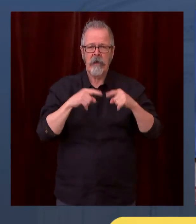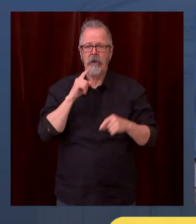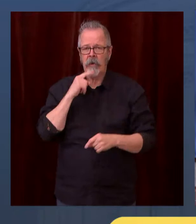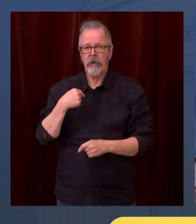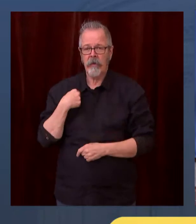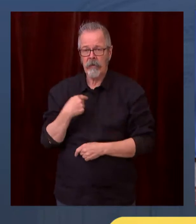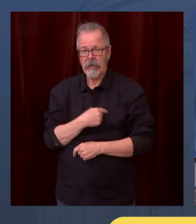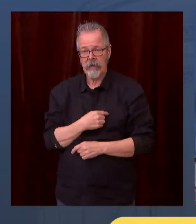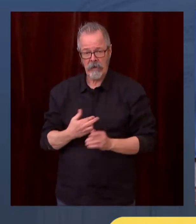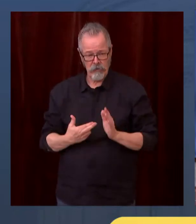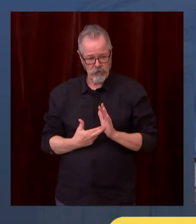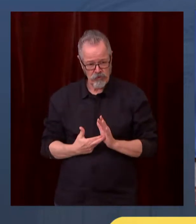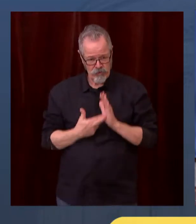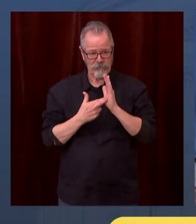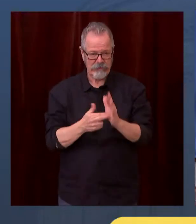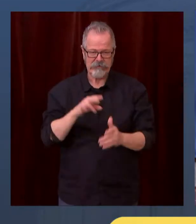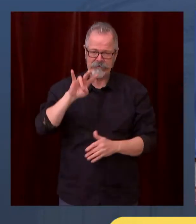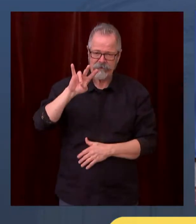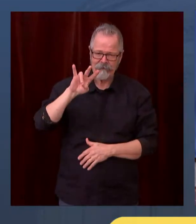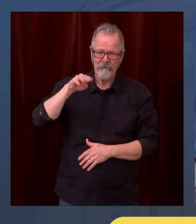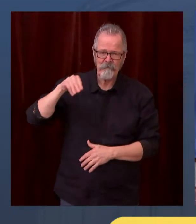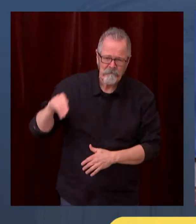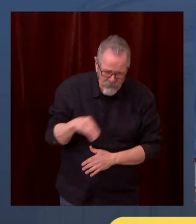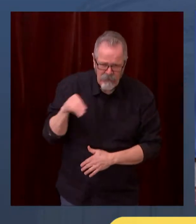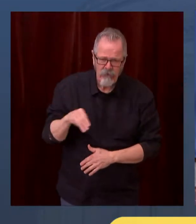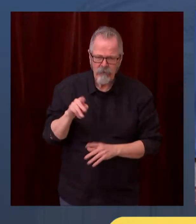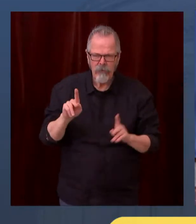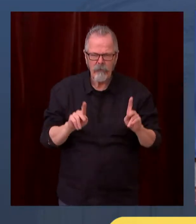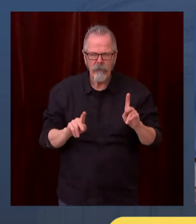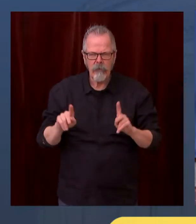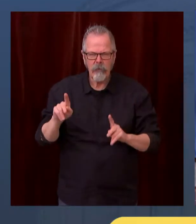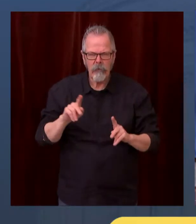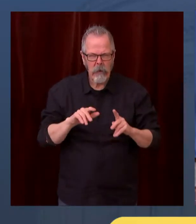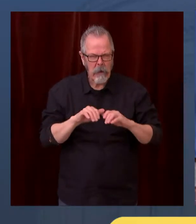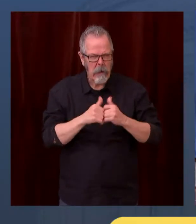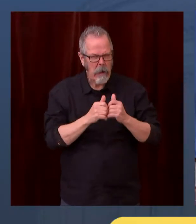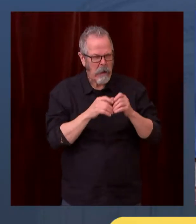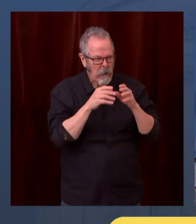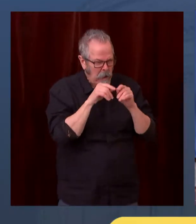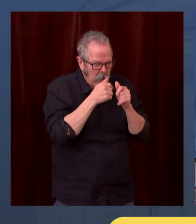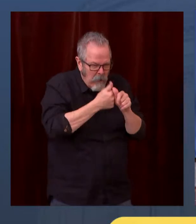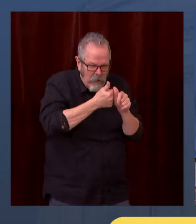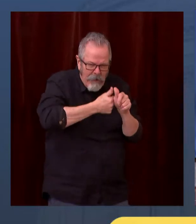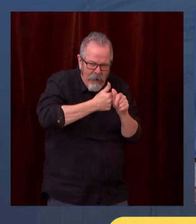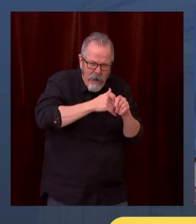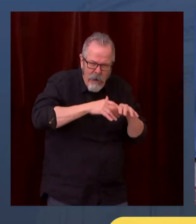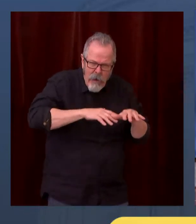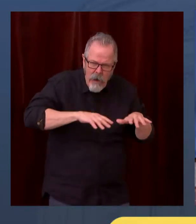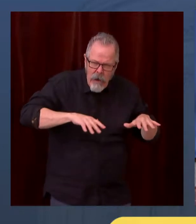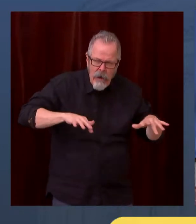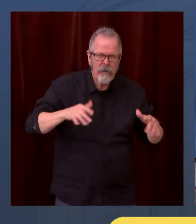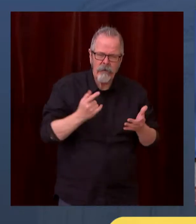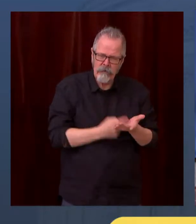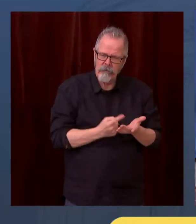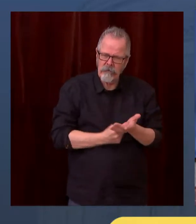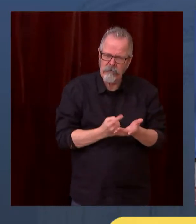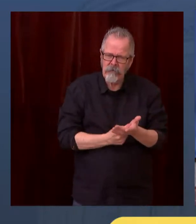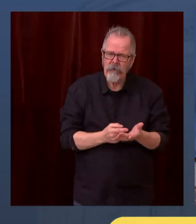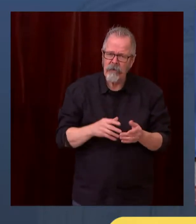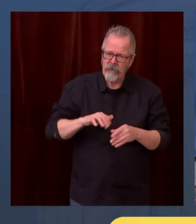you is that I can assure you any plan we had in the state of